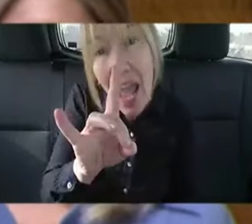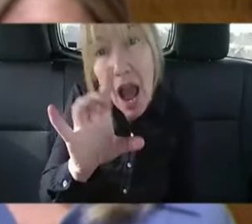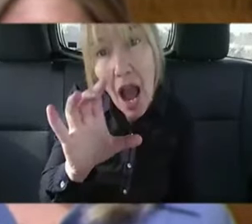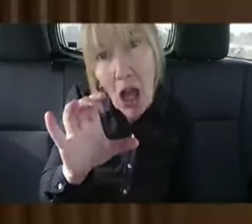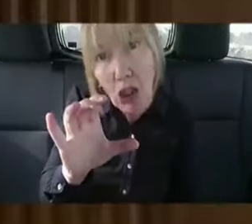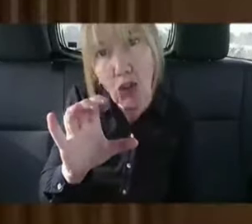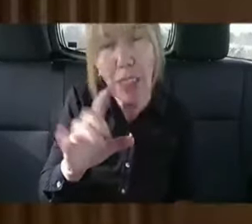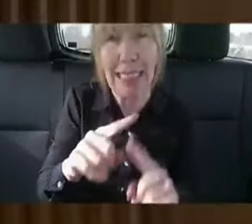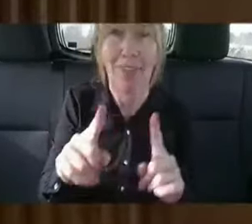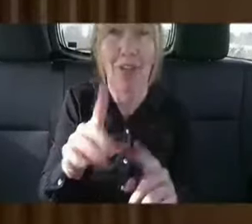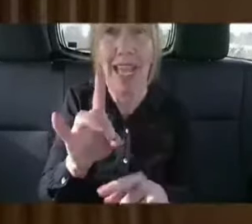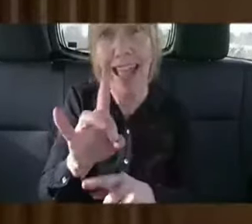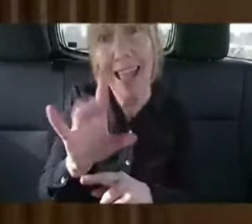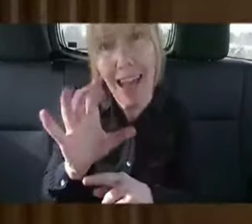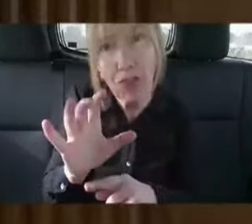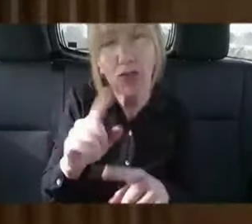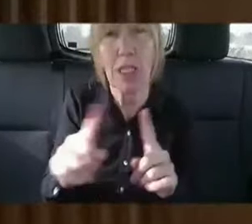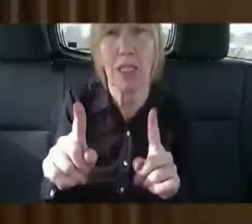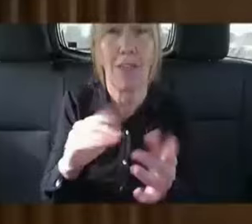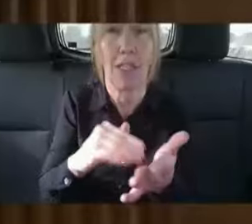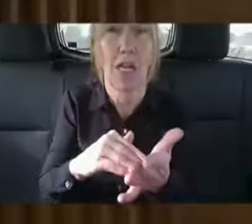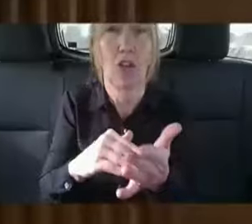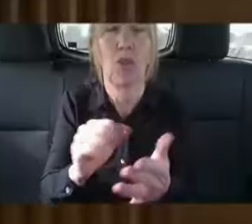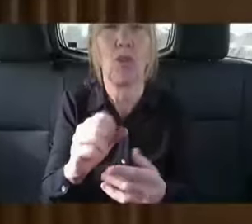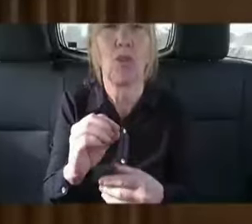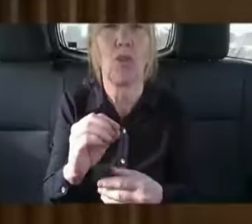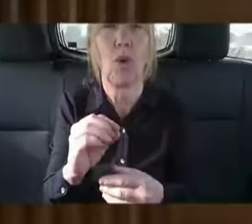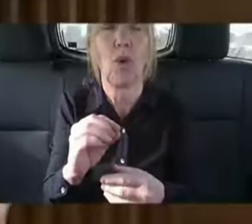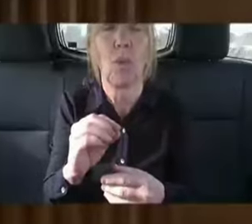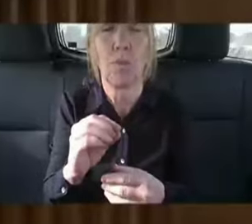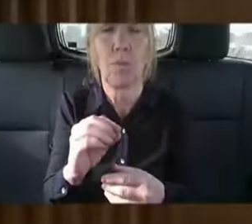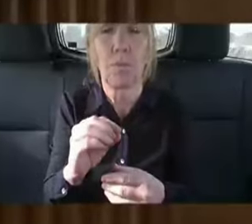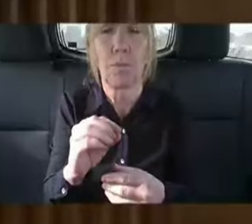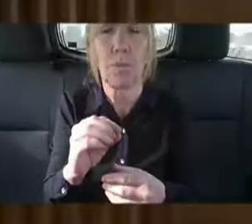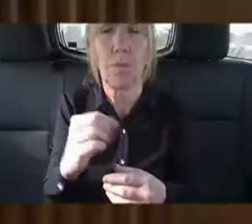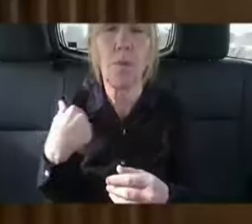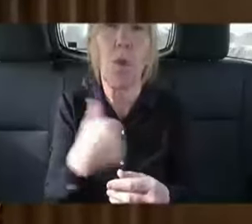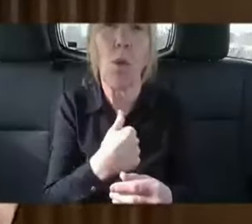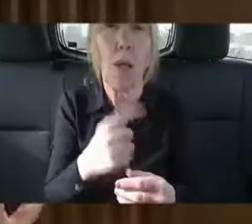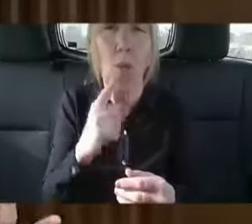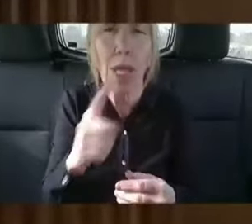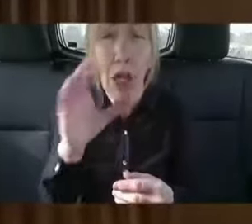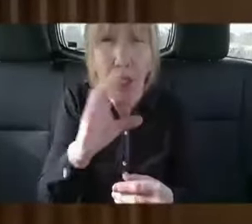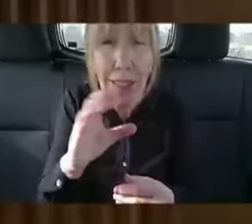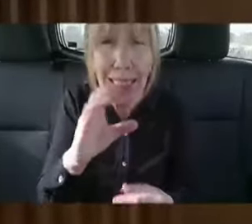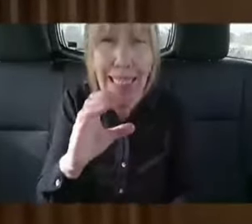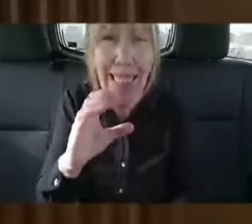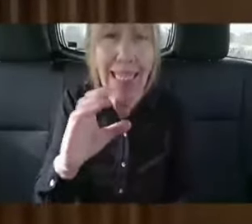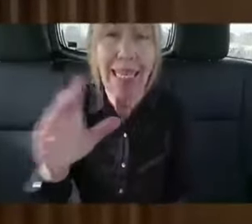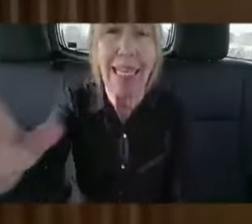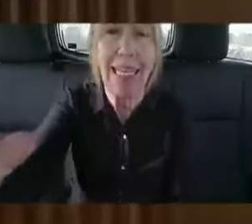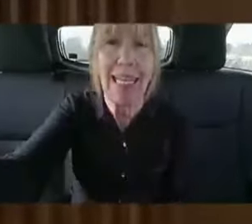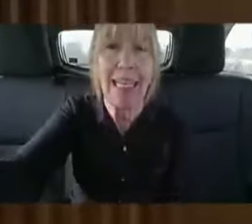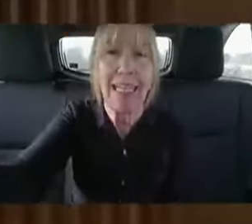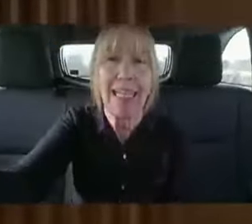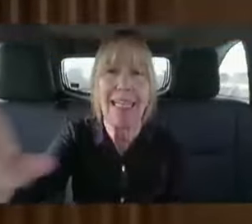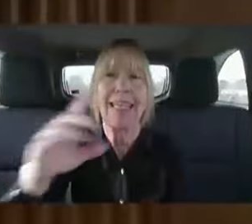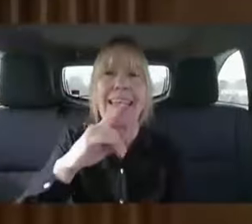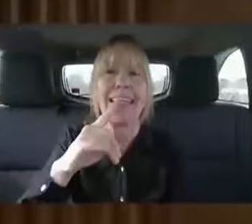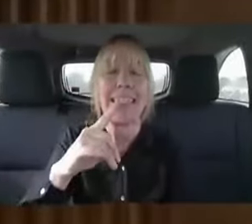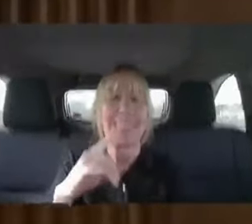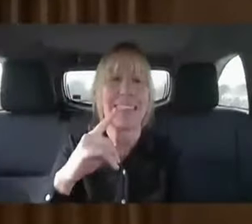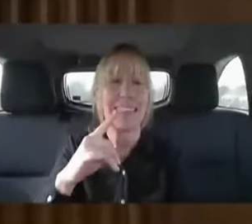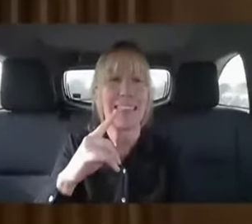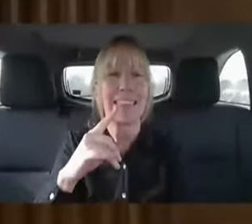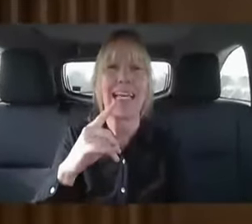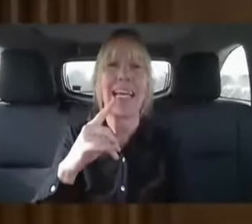Yes, 800. And so what we're seeking are case presentations from these